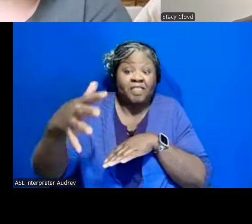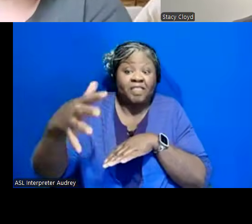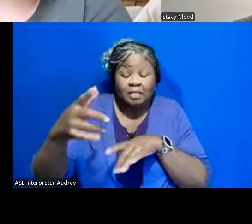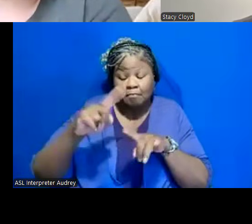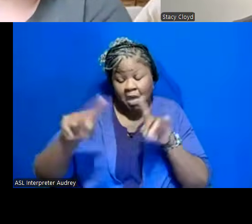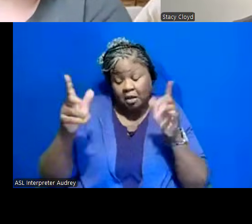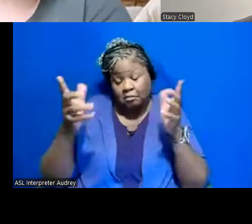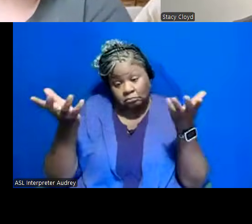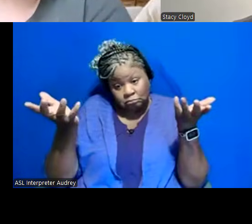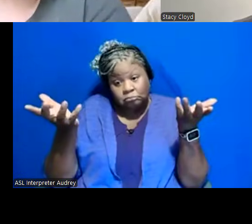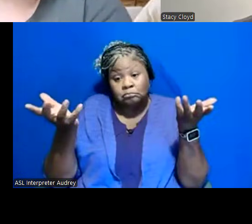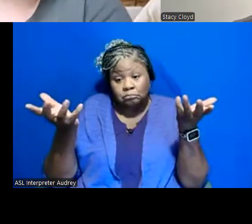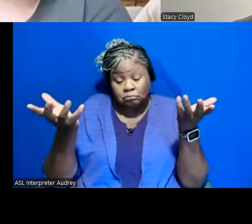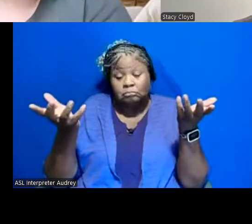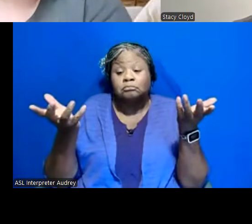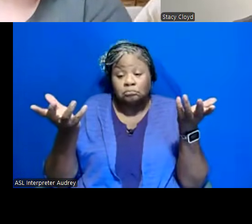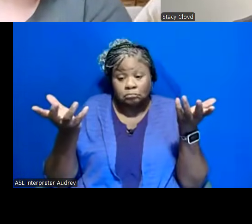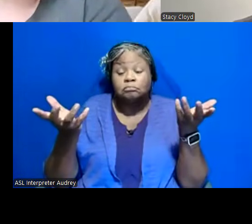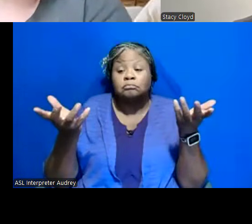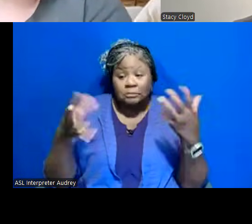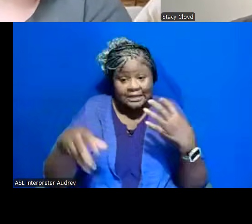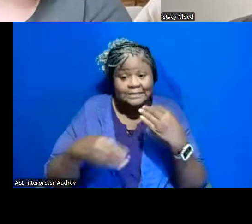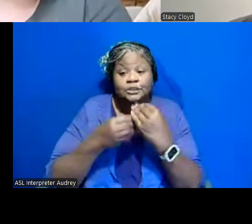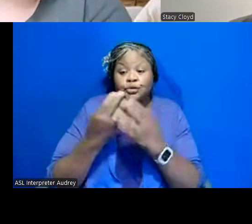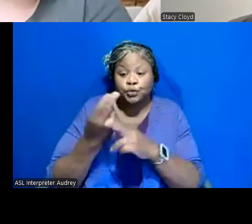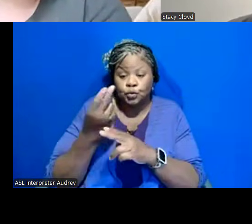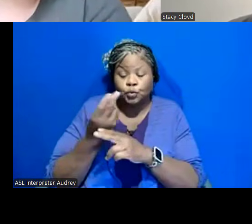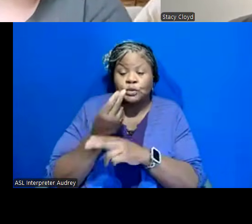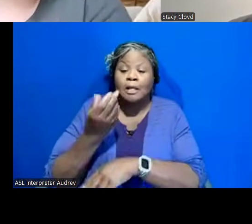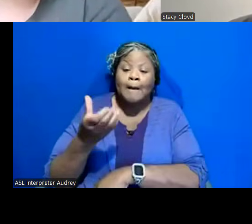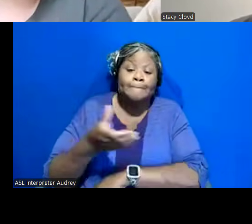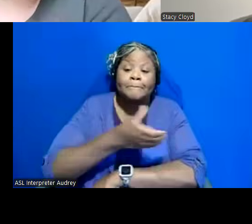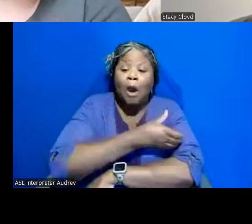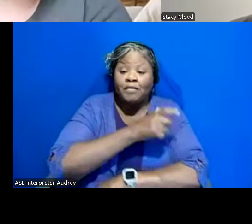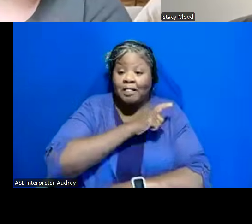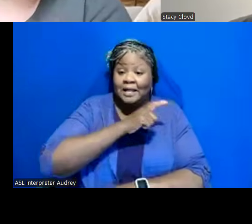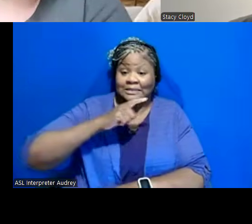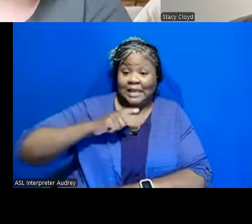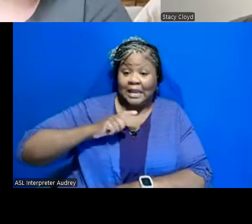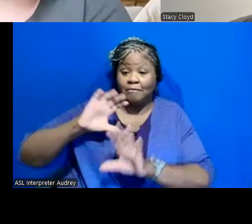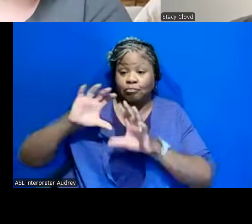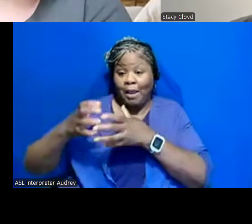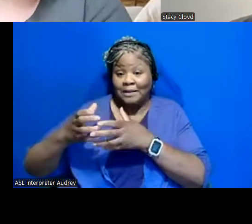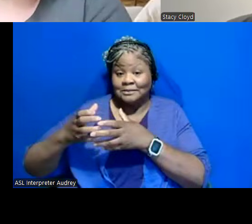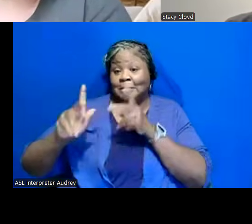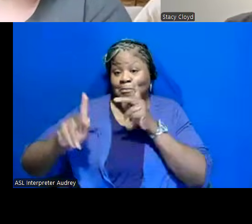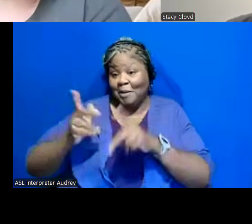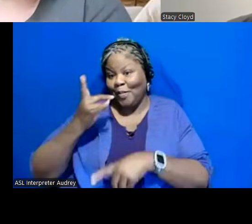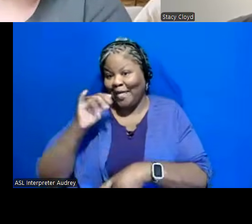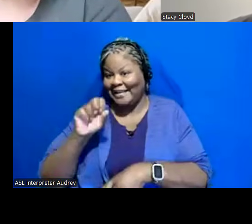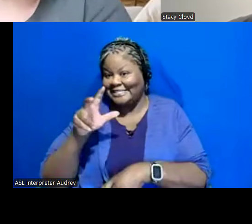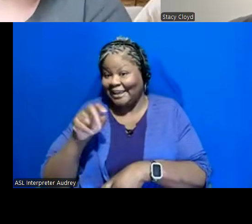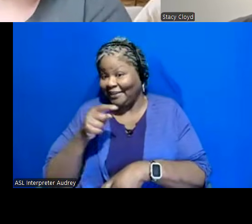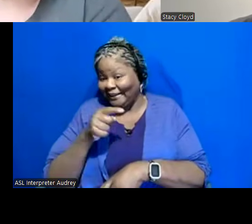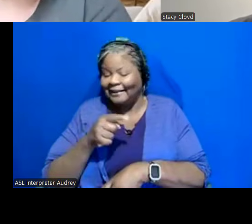but there are, in addition to using the power of the legislative branch, folks like Stephen, in